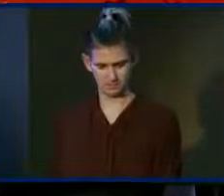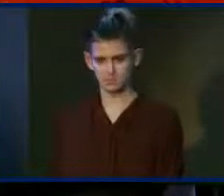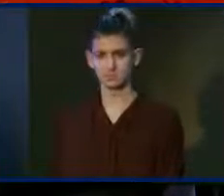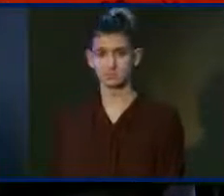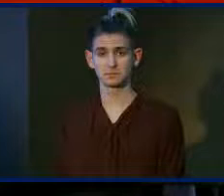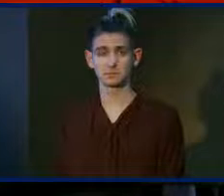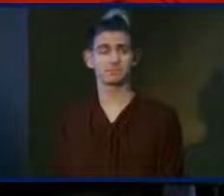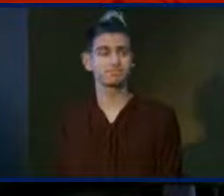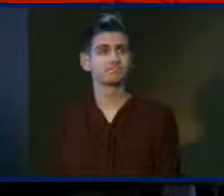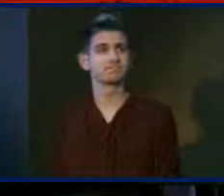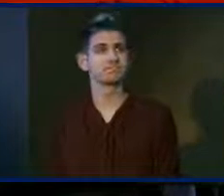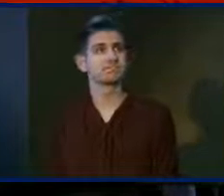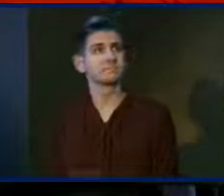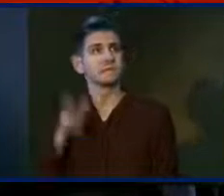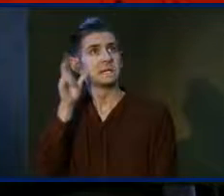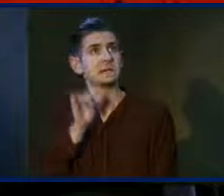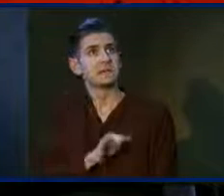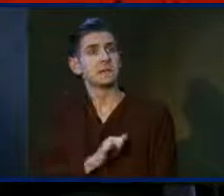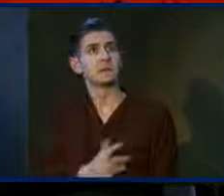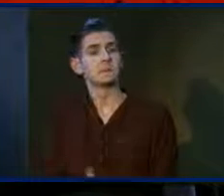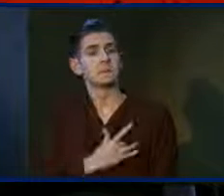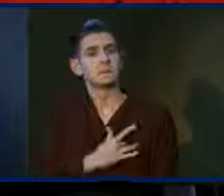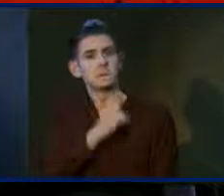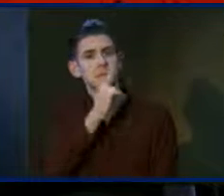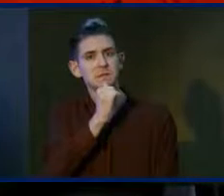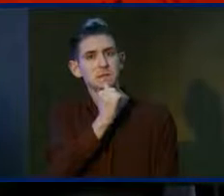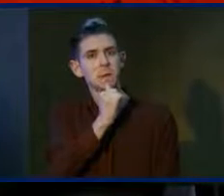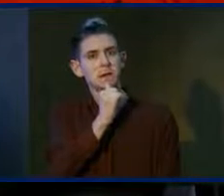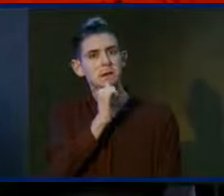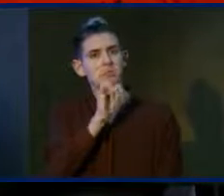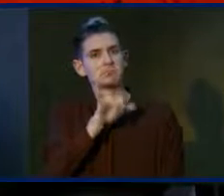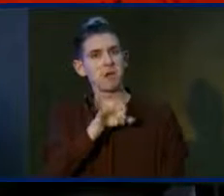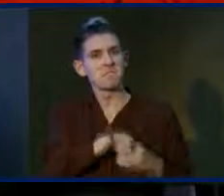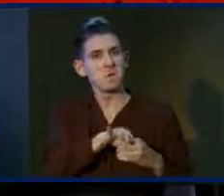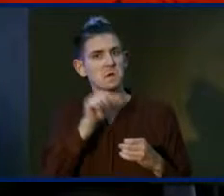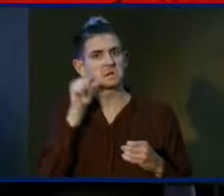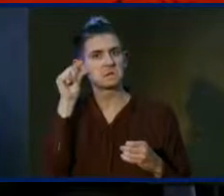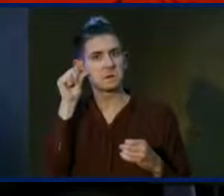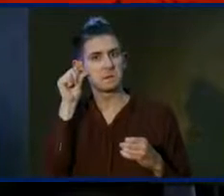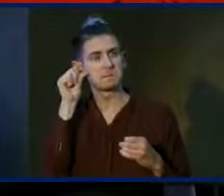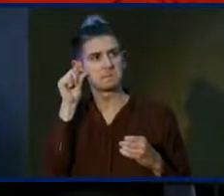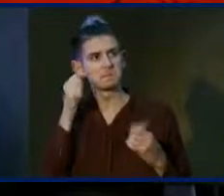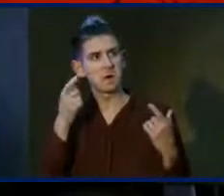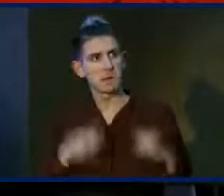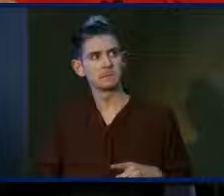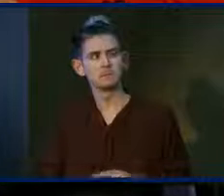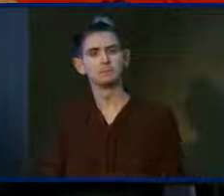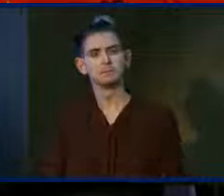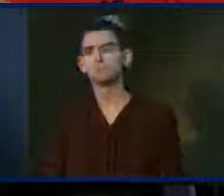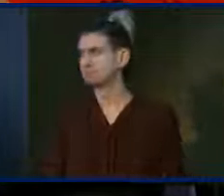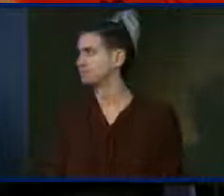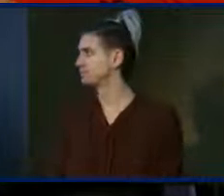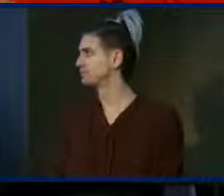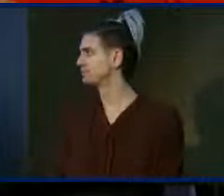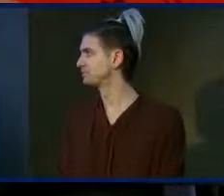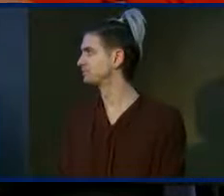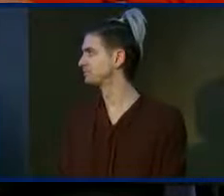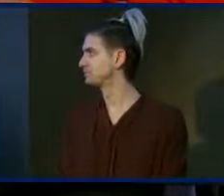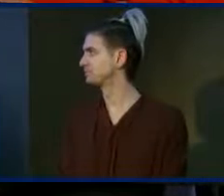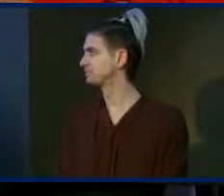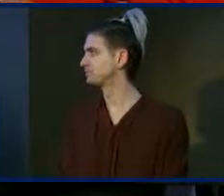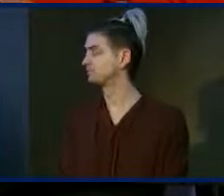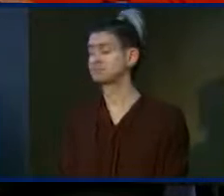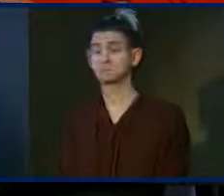disappointing, and with the vote yesterday, and my feeling is that we have got to hold